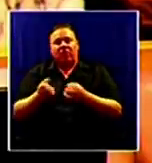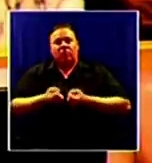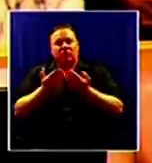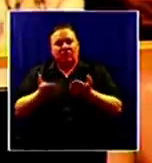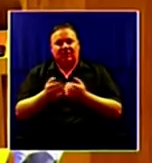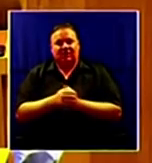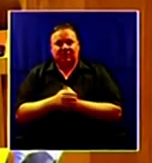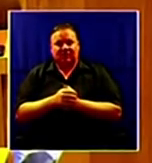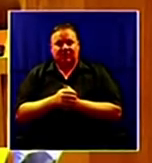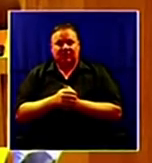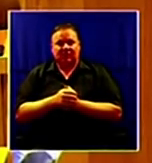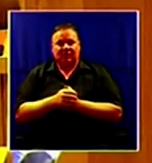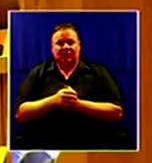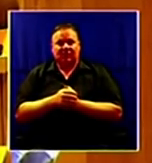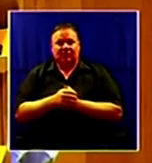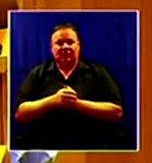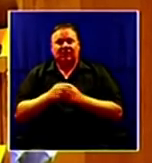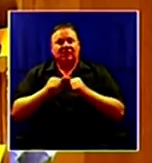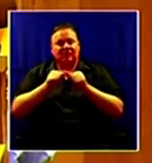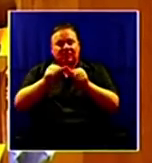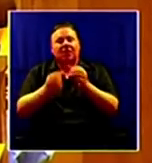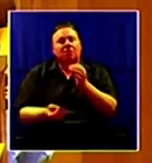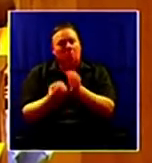platform for sustainable growth.